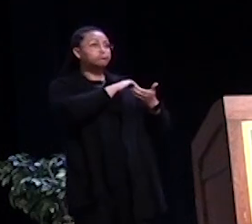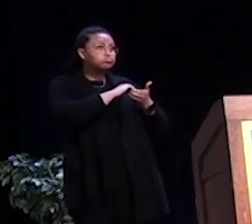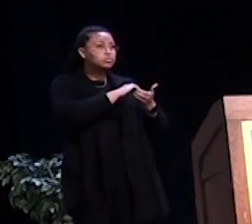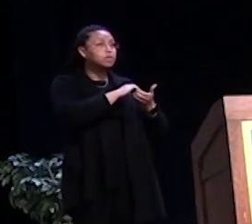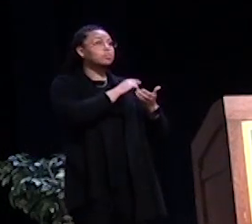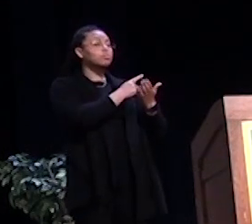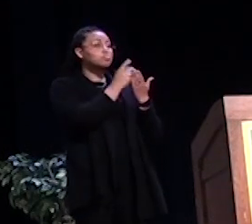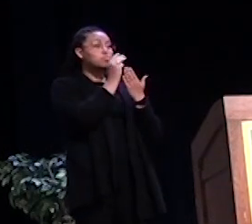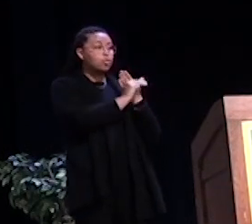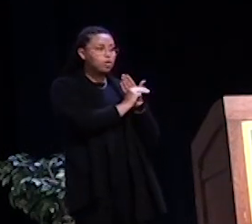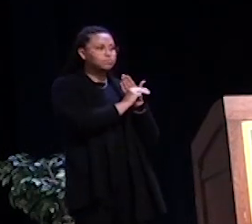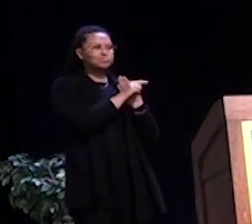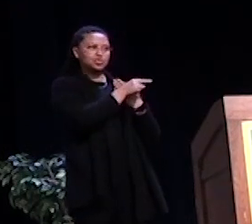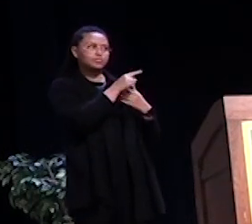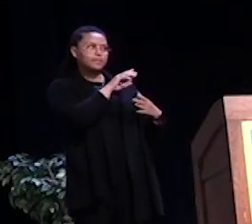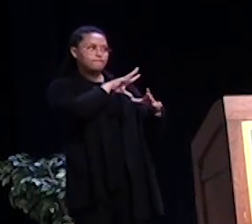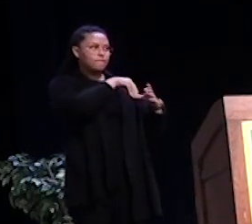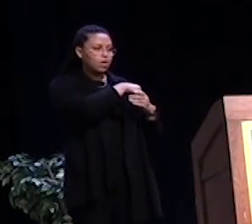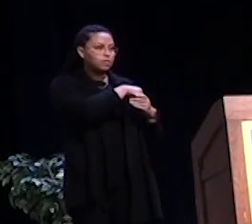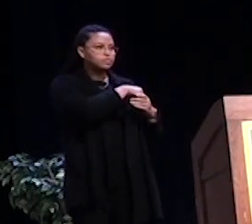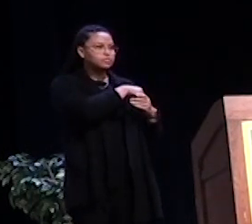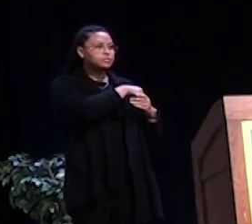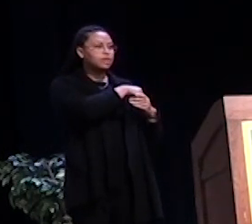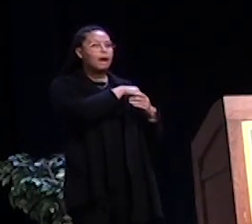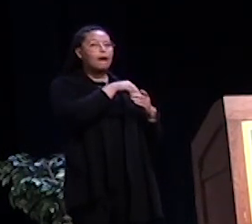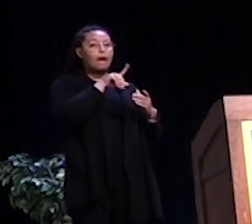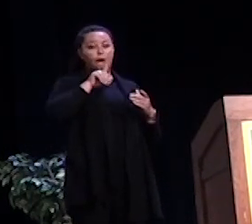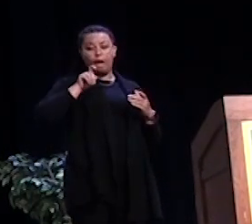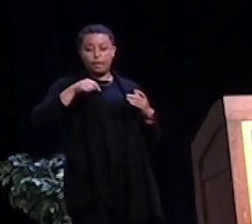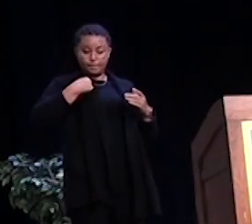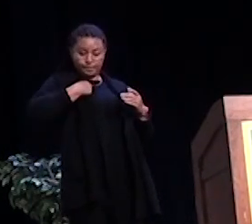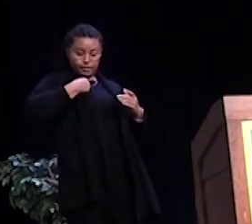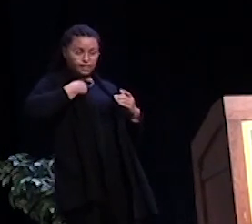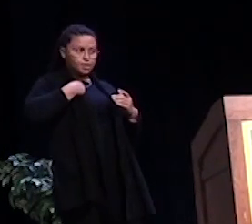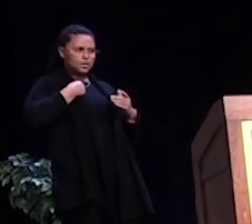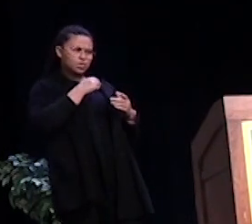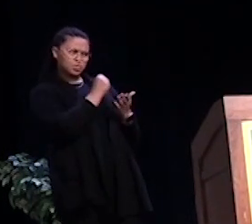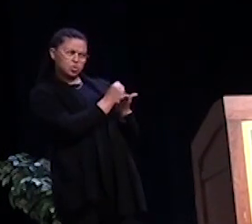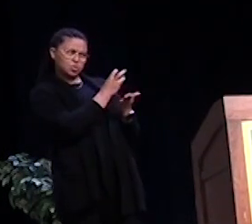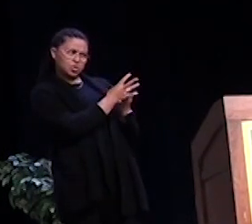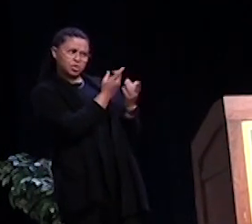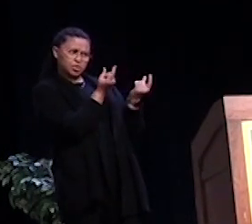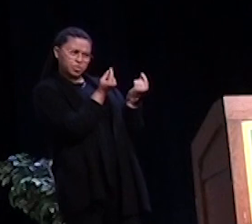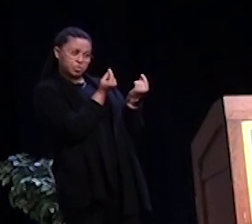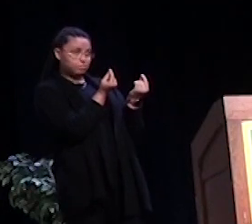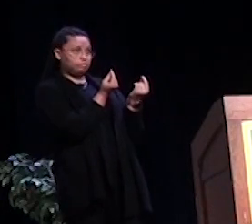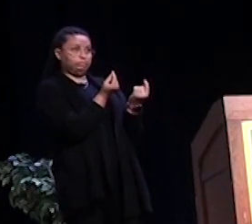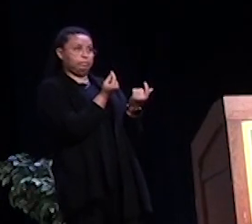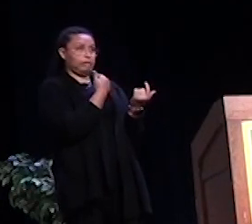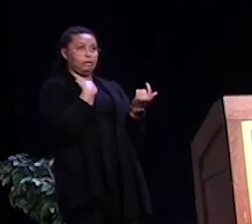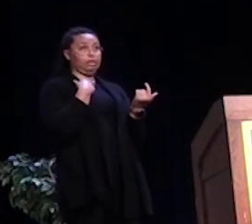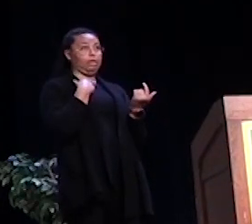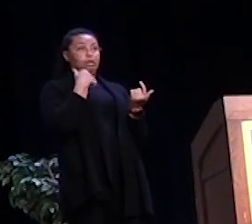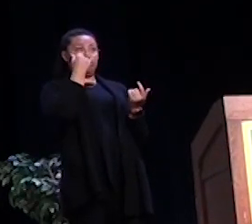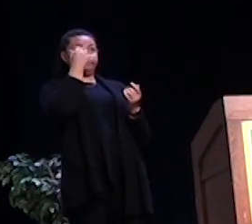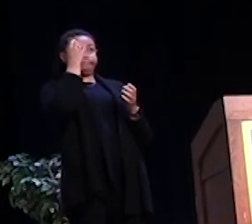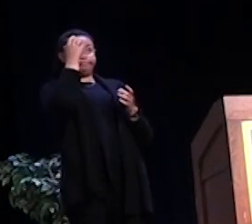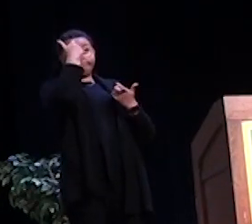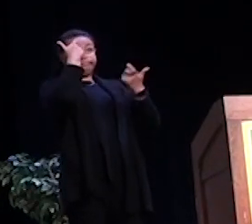with programs which Liz has been involved in, if you would have asked me what does a social worker do, I probably would have said some very high-level